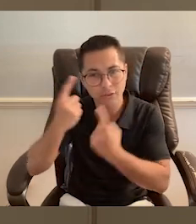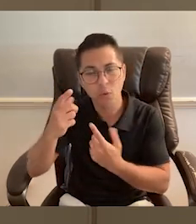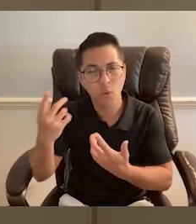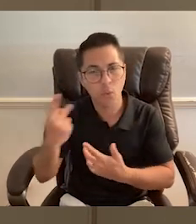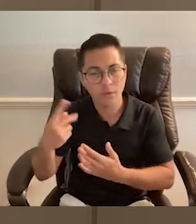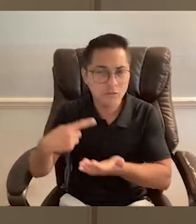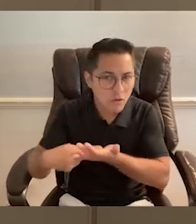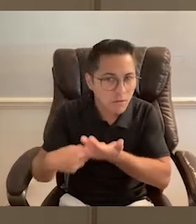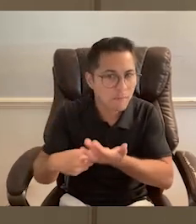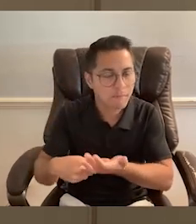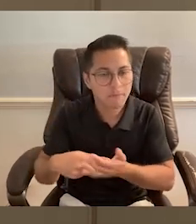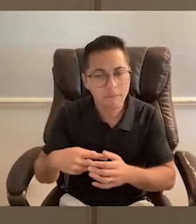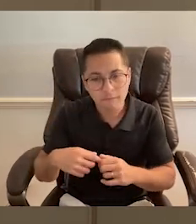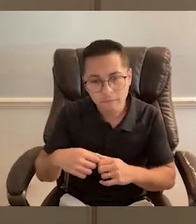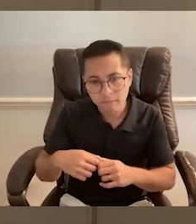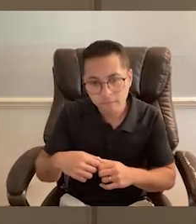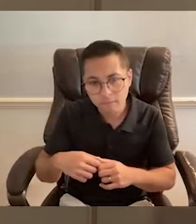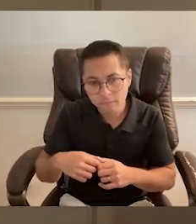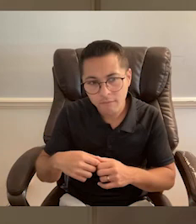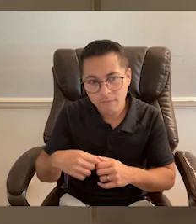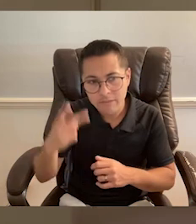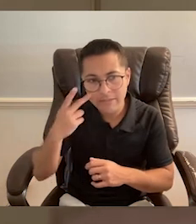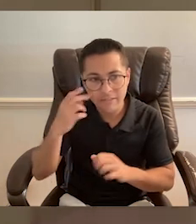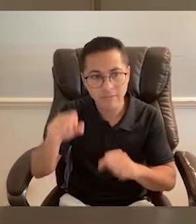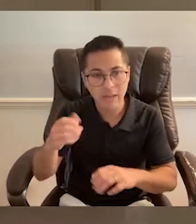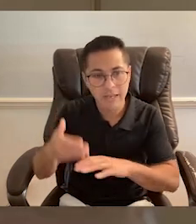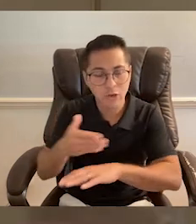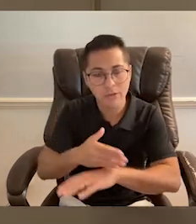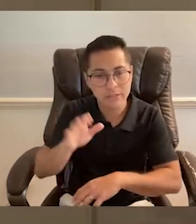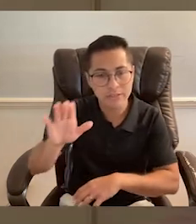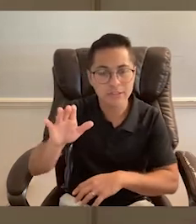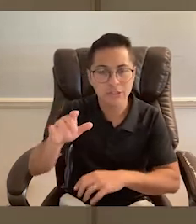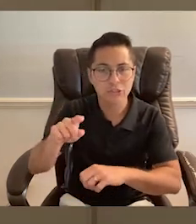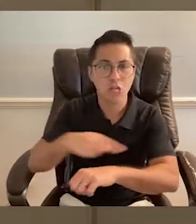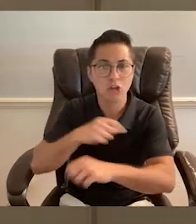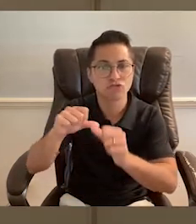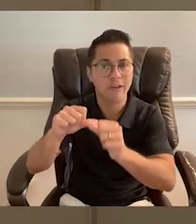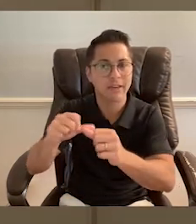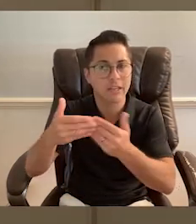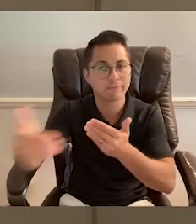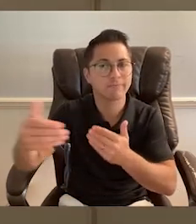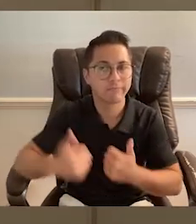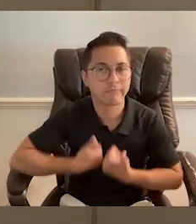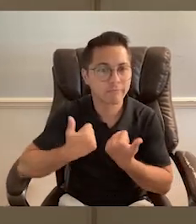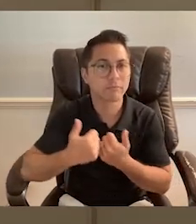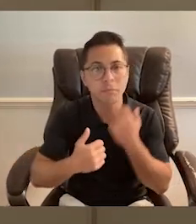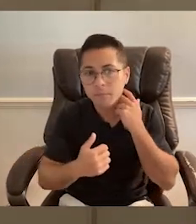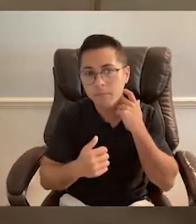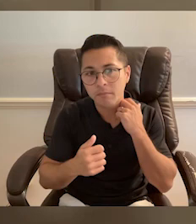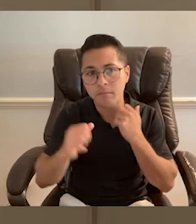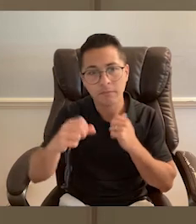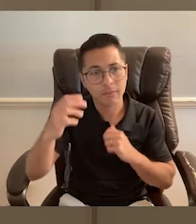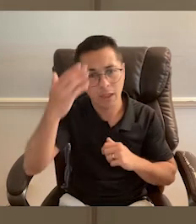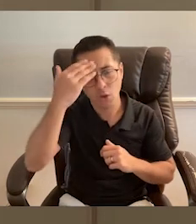home modifications, so primarily we work with Vocational Rehab as a funding agency. So we